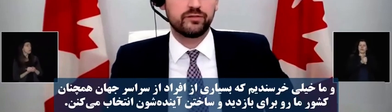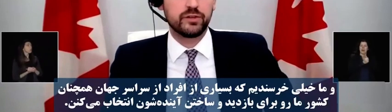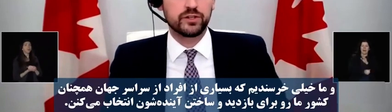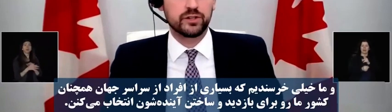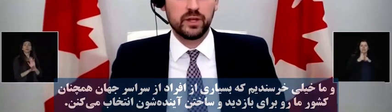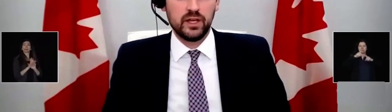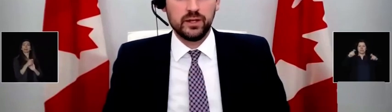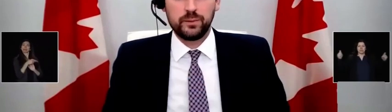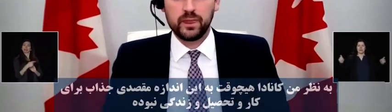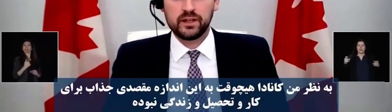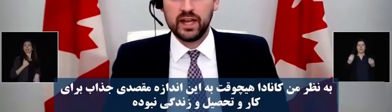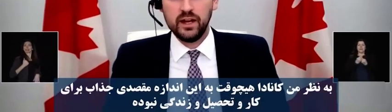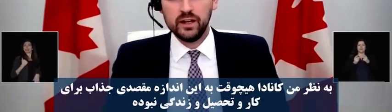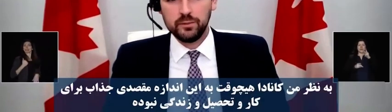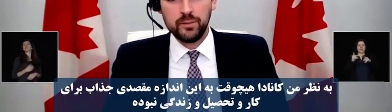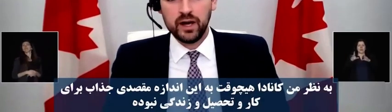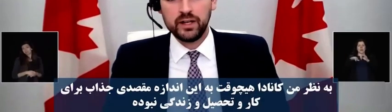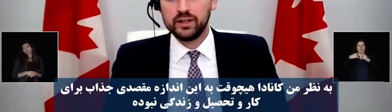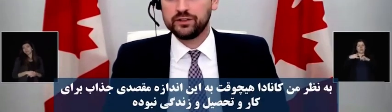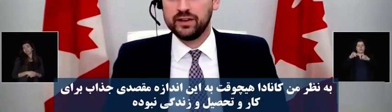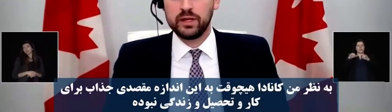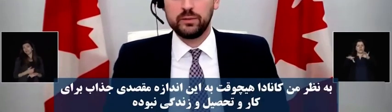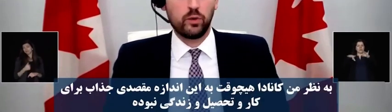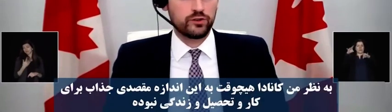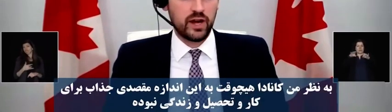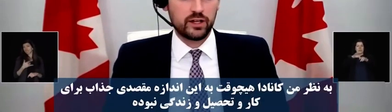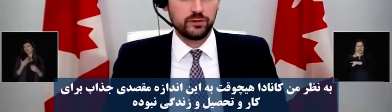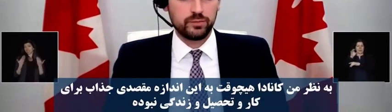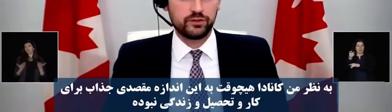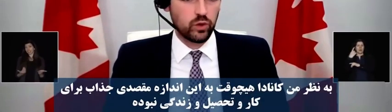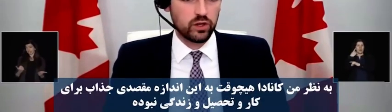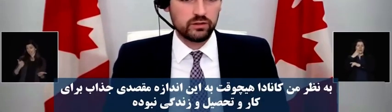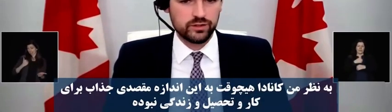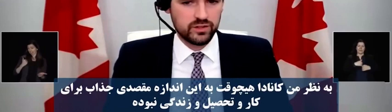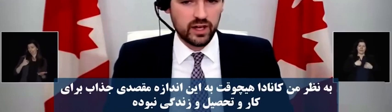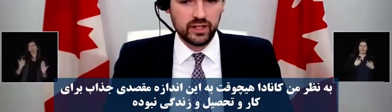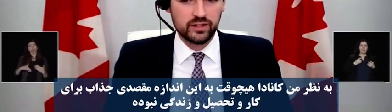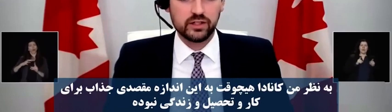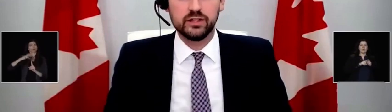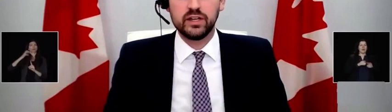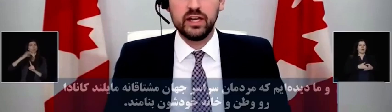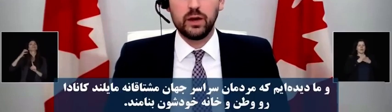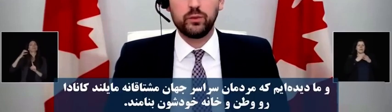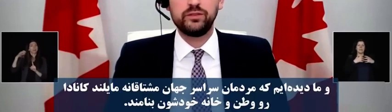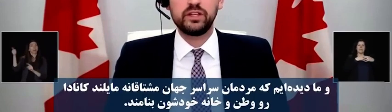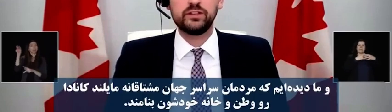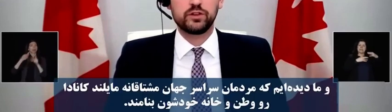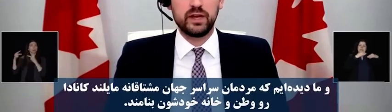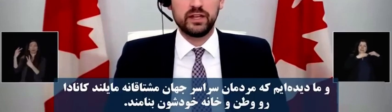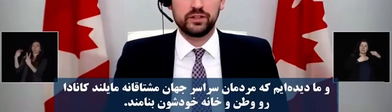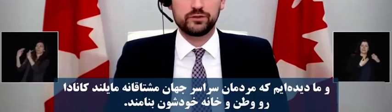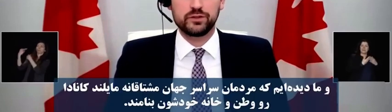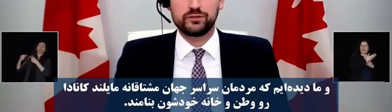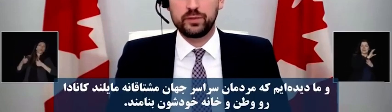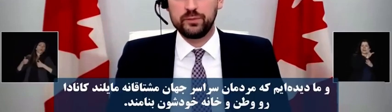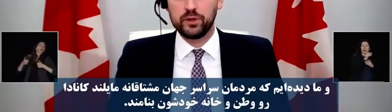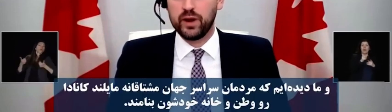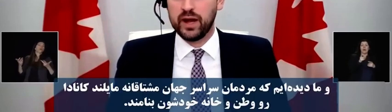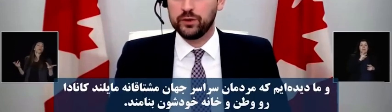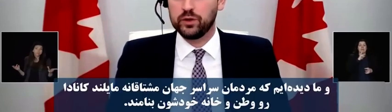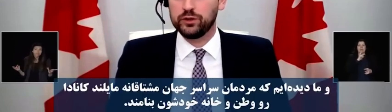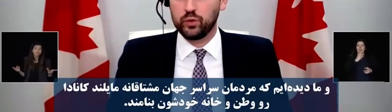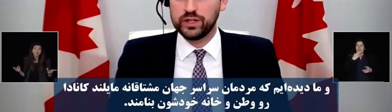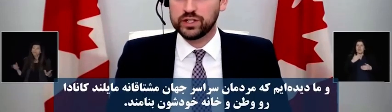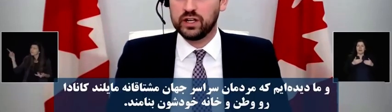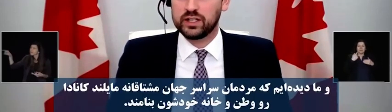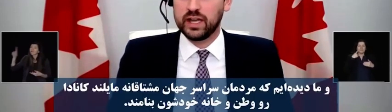and build their future. Canada, in my mind, has never been a more attractive place to work, to study, and to live. And we've seen tremendous interest from people around